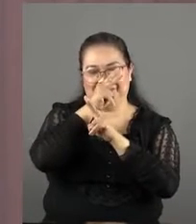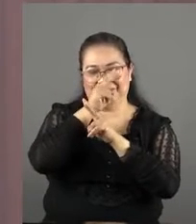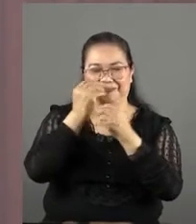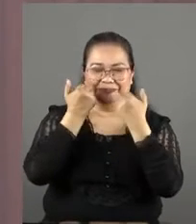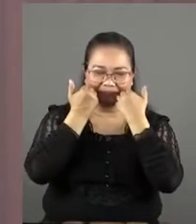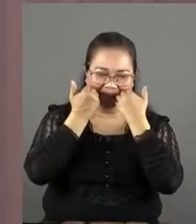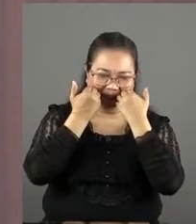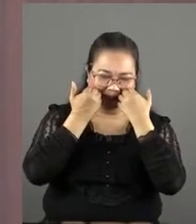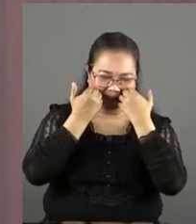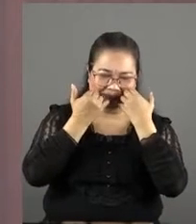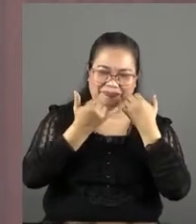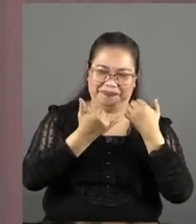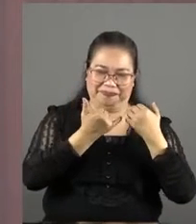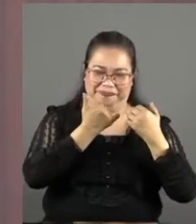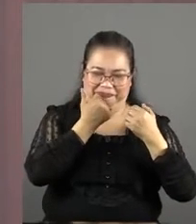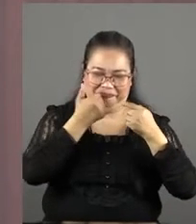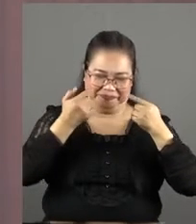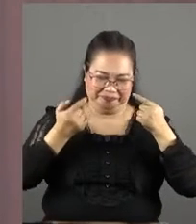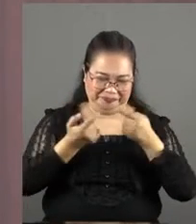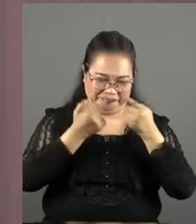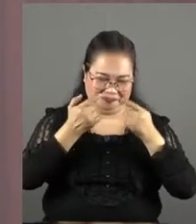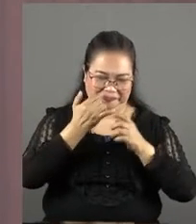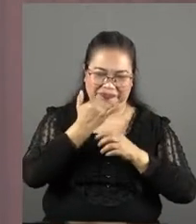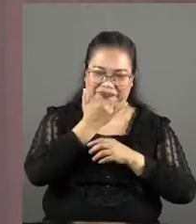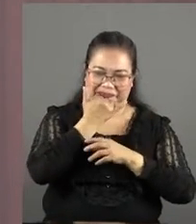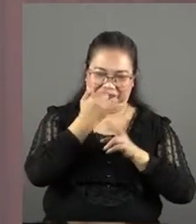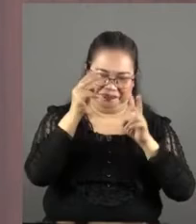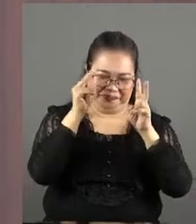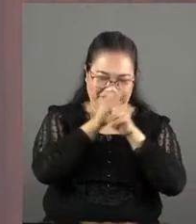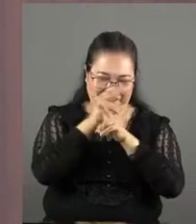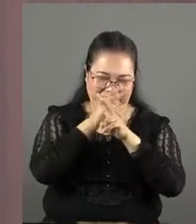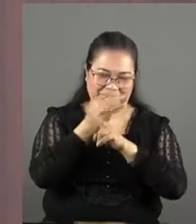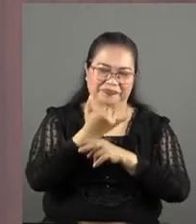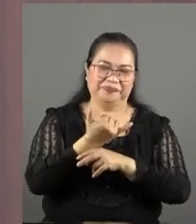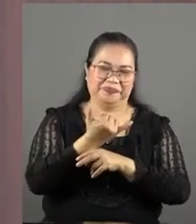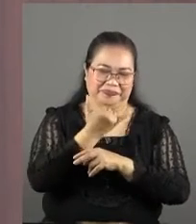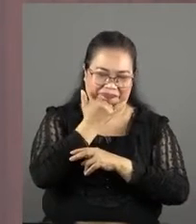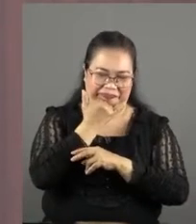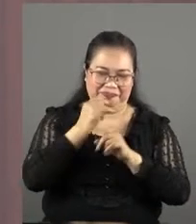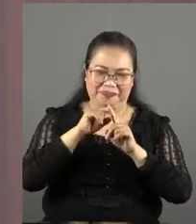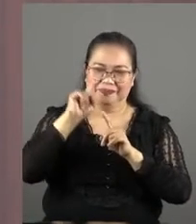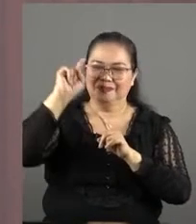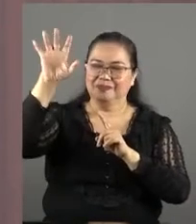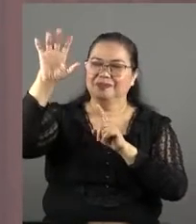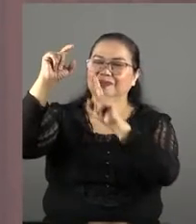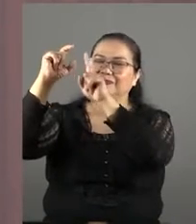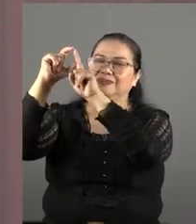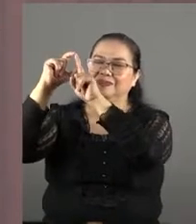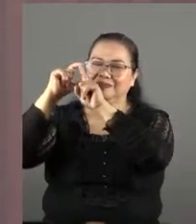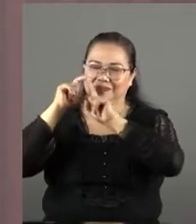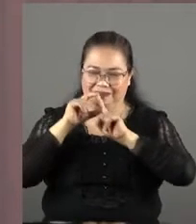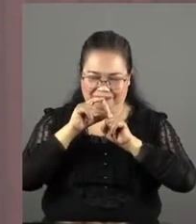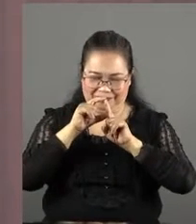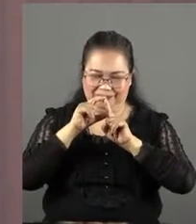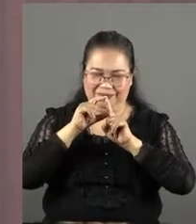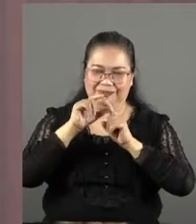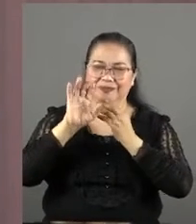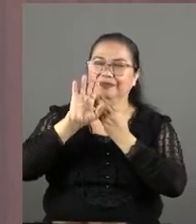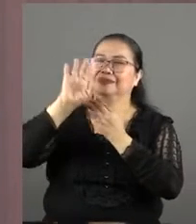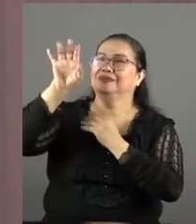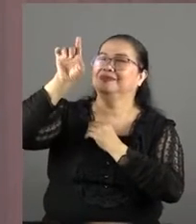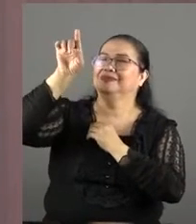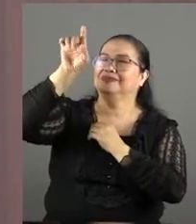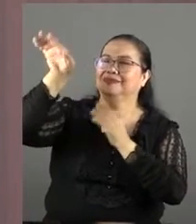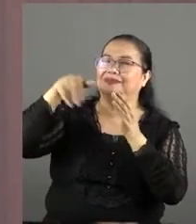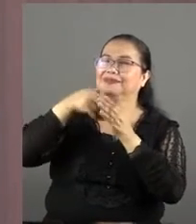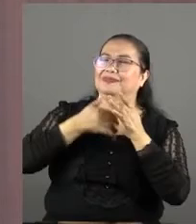embarrassing, humiliating mistakes. And yet, your word to us is, come back to me with all